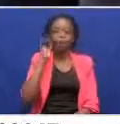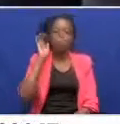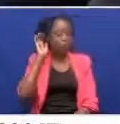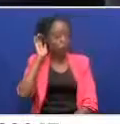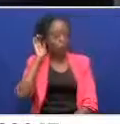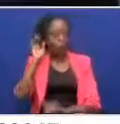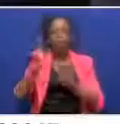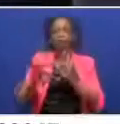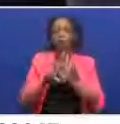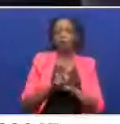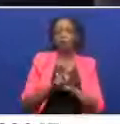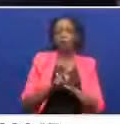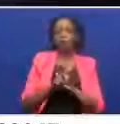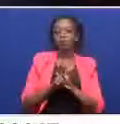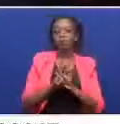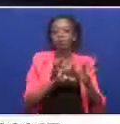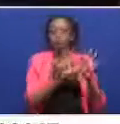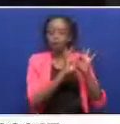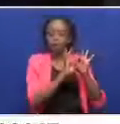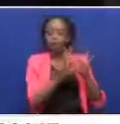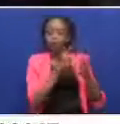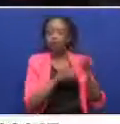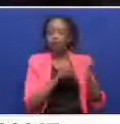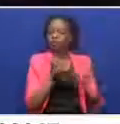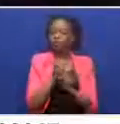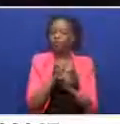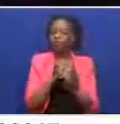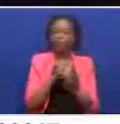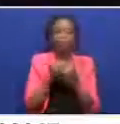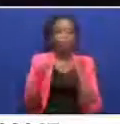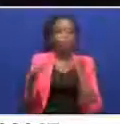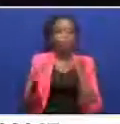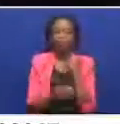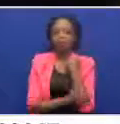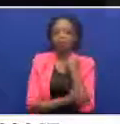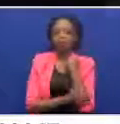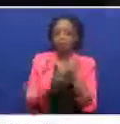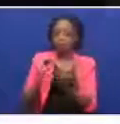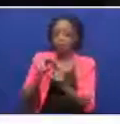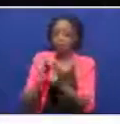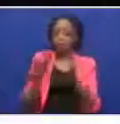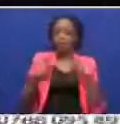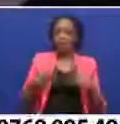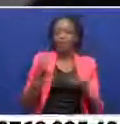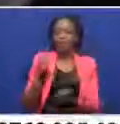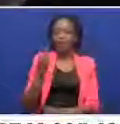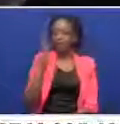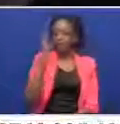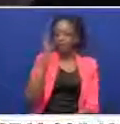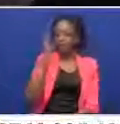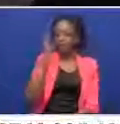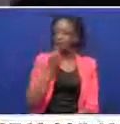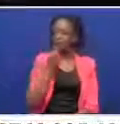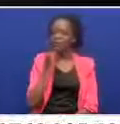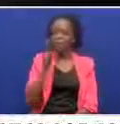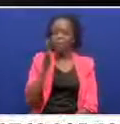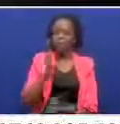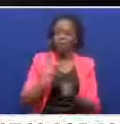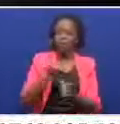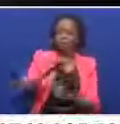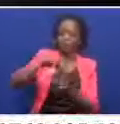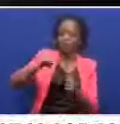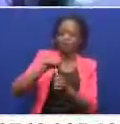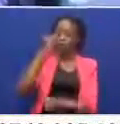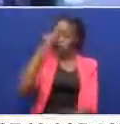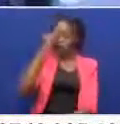laws. Culturally, what they have done is unnecessary. It has made people very suspicious. People are saying he has been around. Why haven't